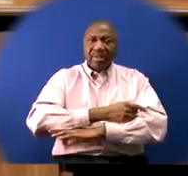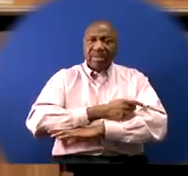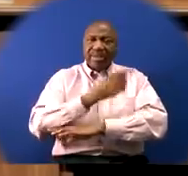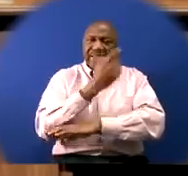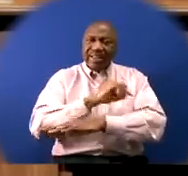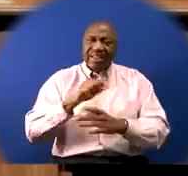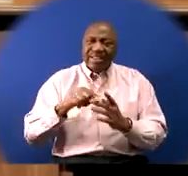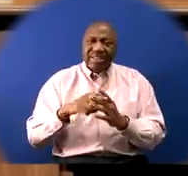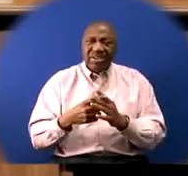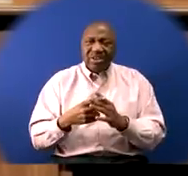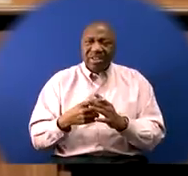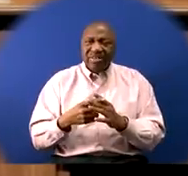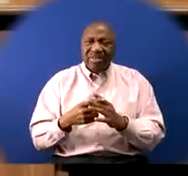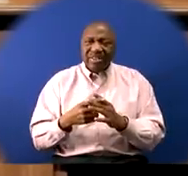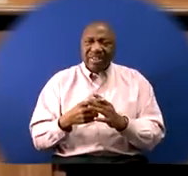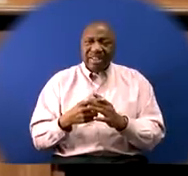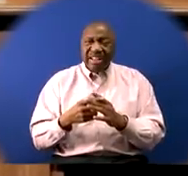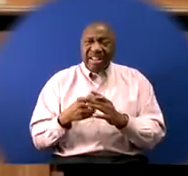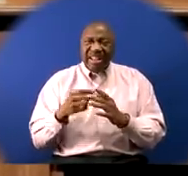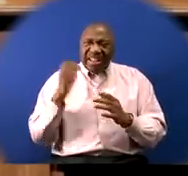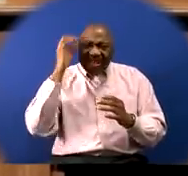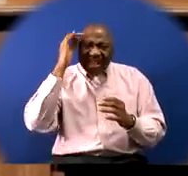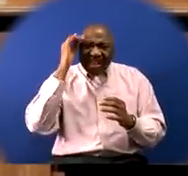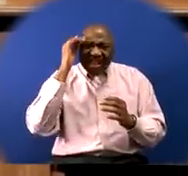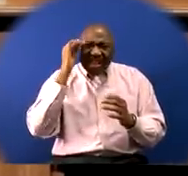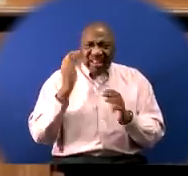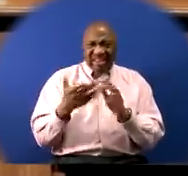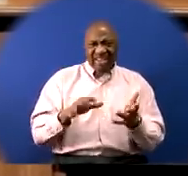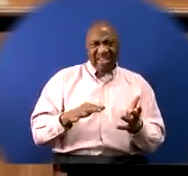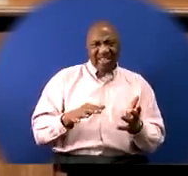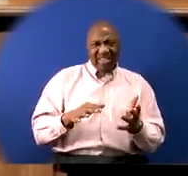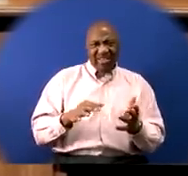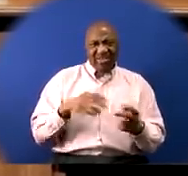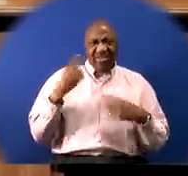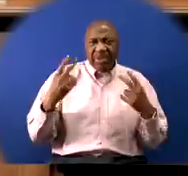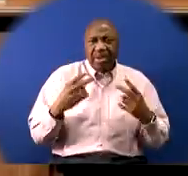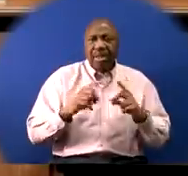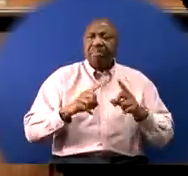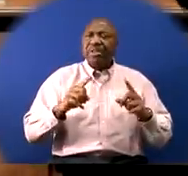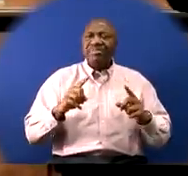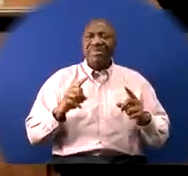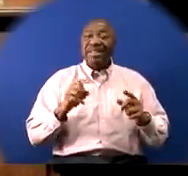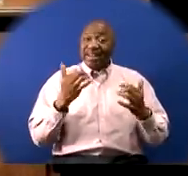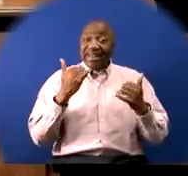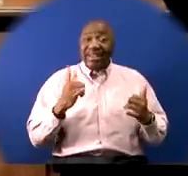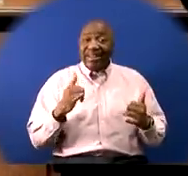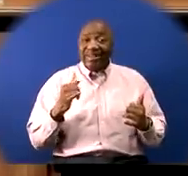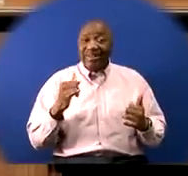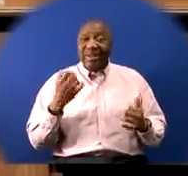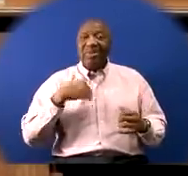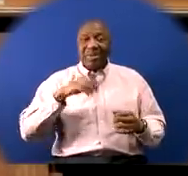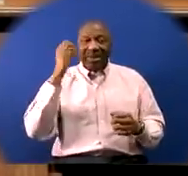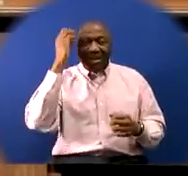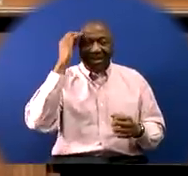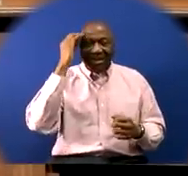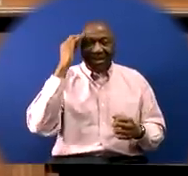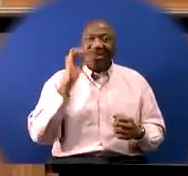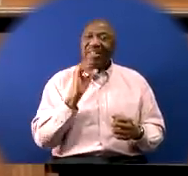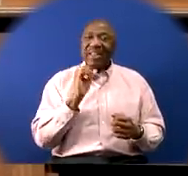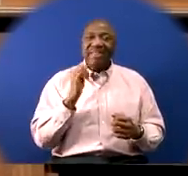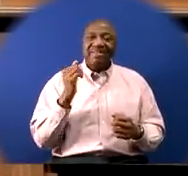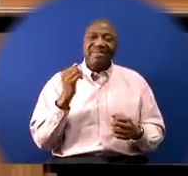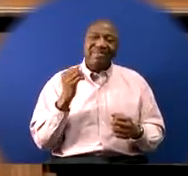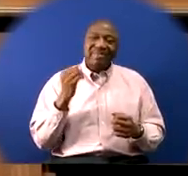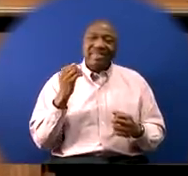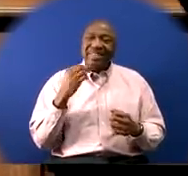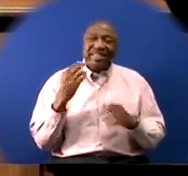started out as though death had victory. But, O death, where is thy sting? O death, where is thy